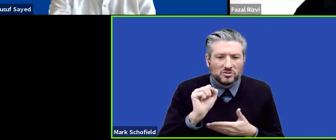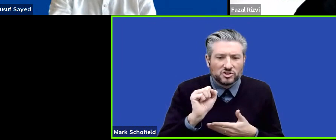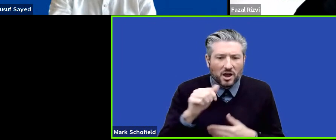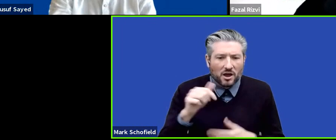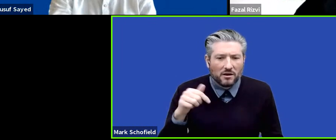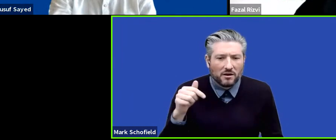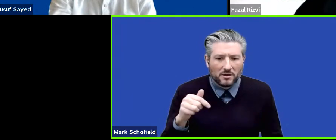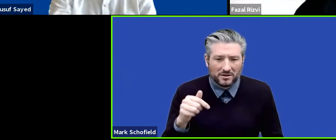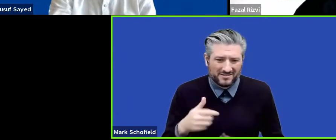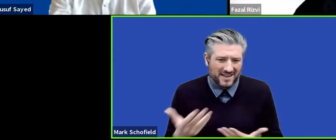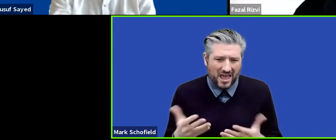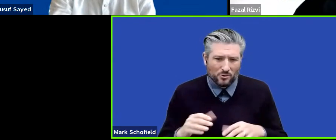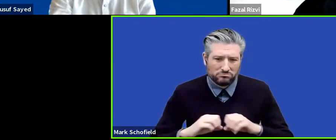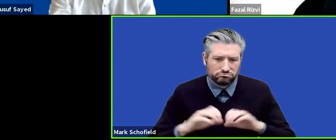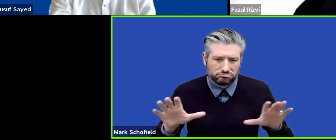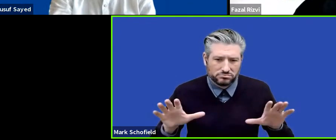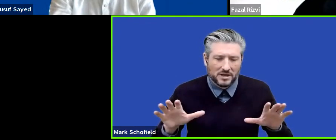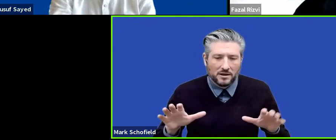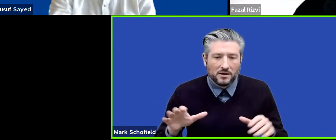ubiquitous has